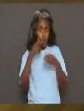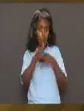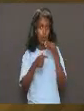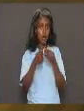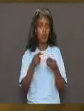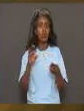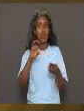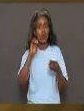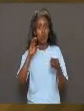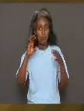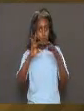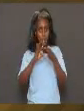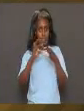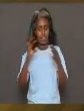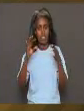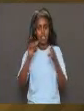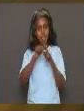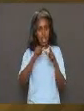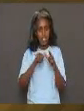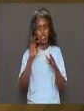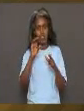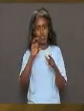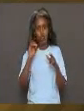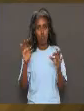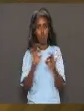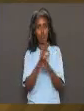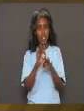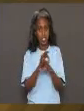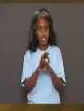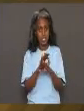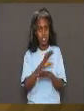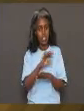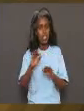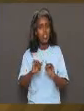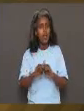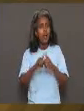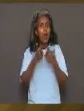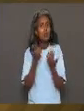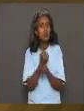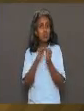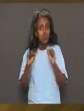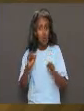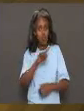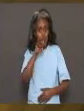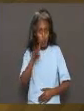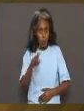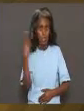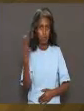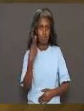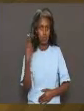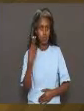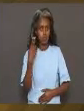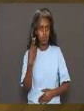about complementary angles and co-functions and how to solve problems